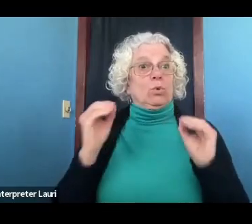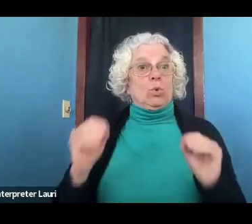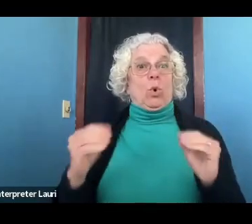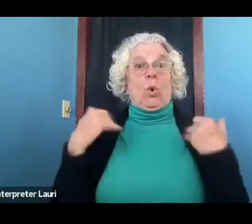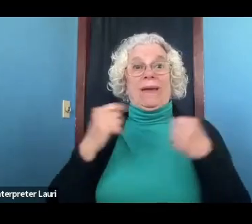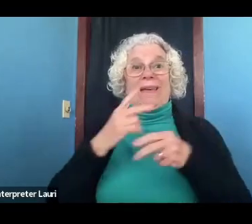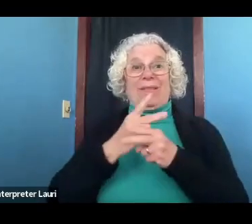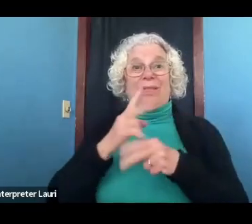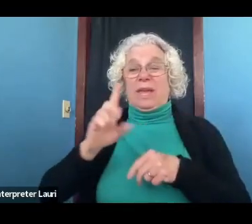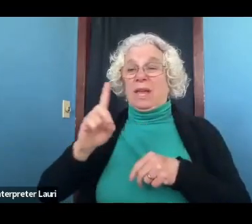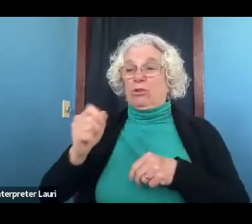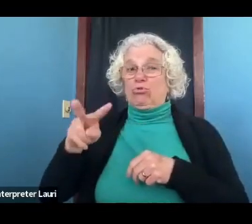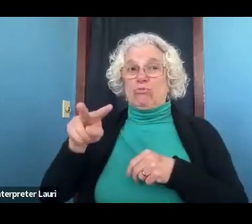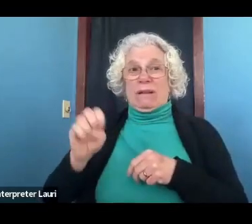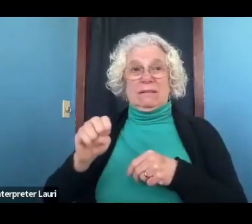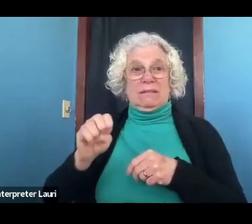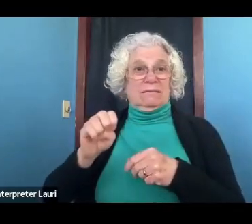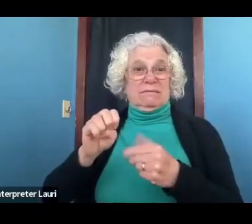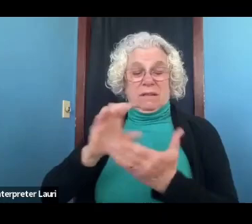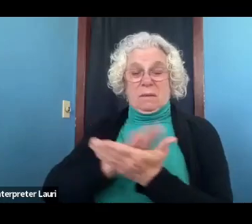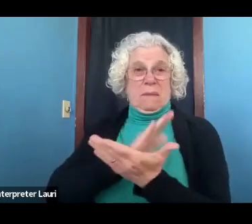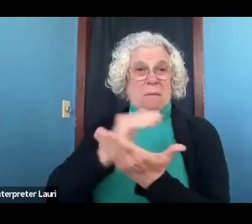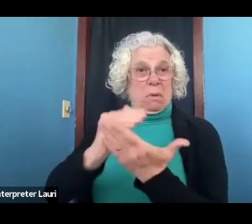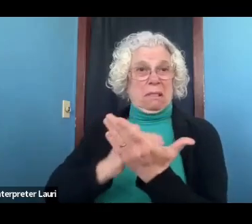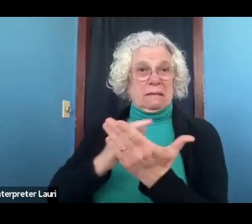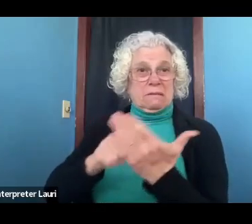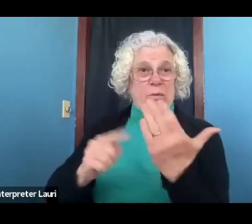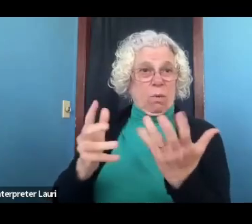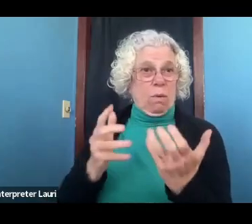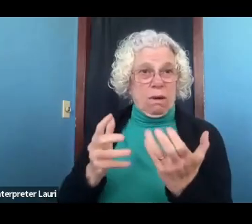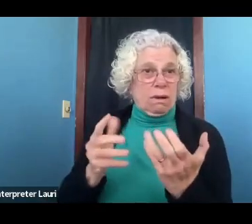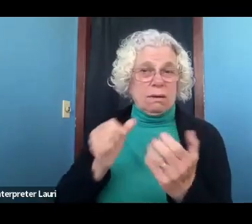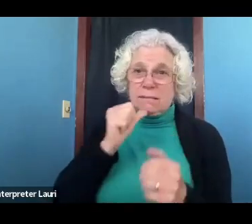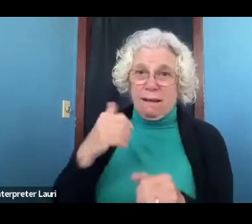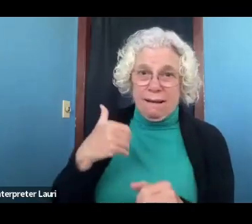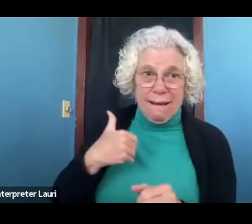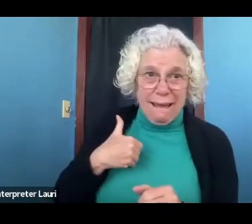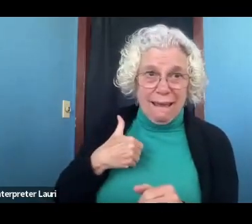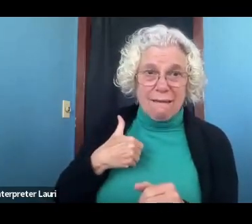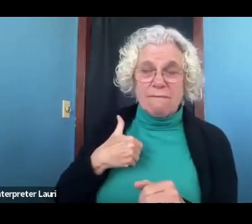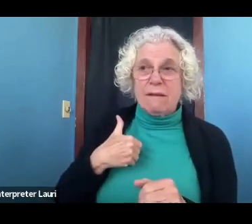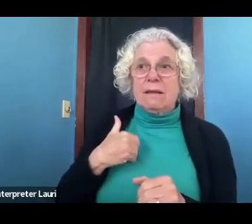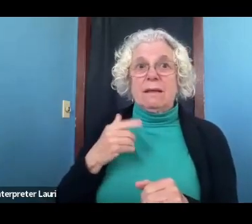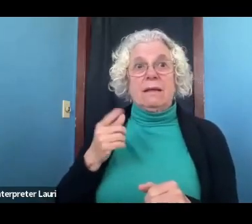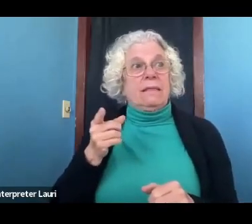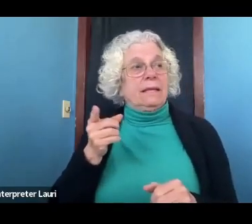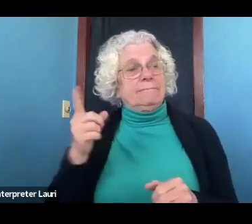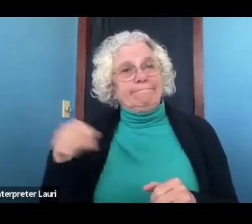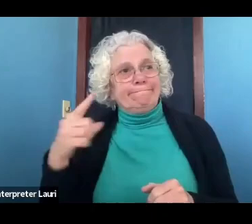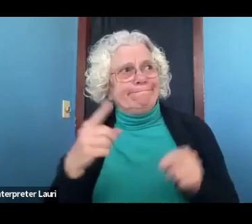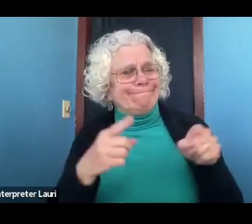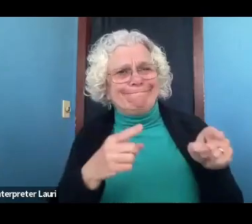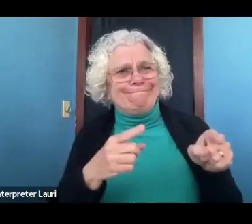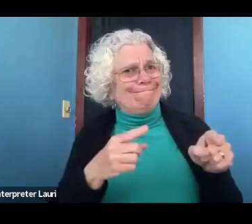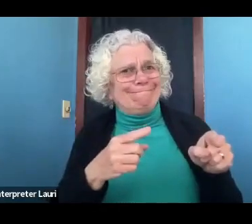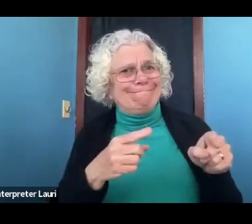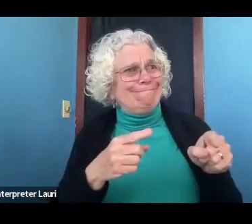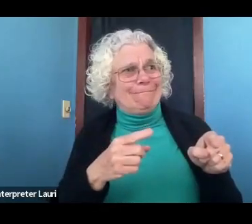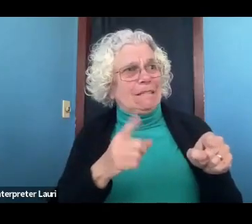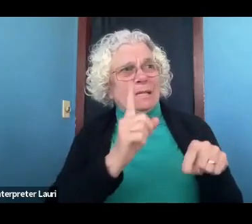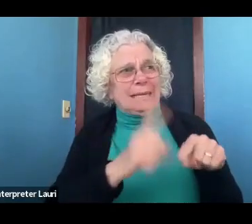and somebody says you're not able to handle your decisions about your healthcare or your